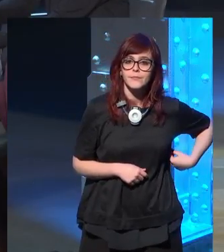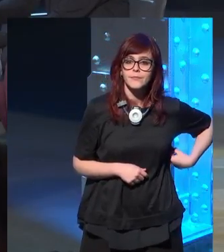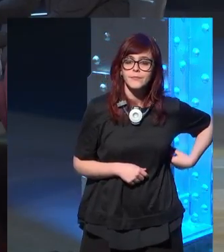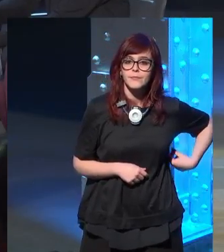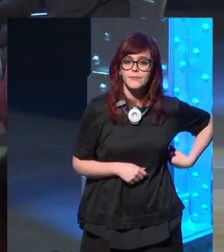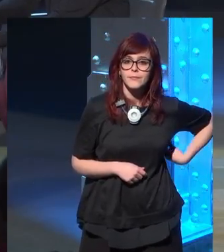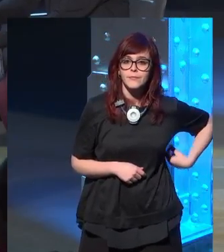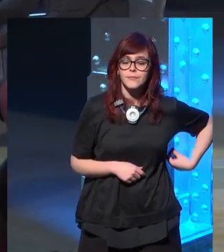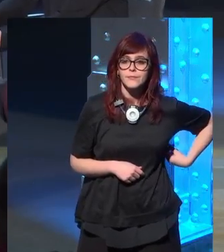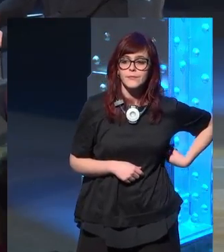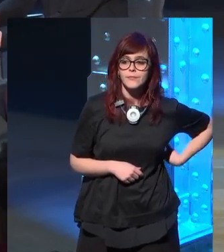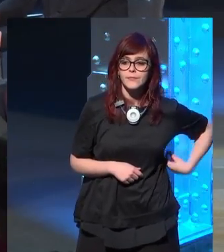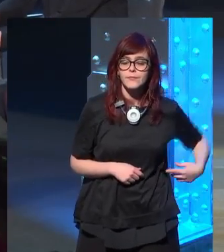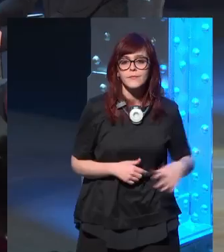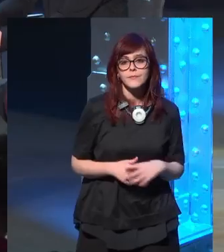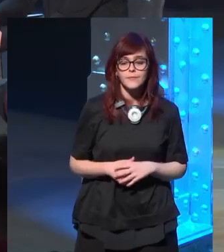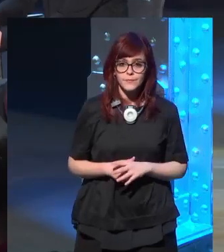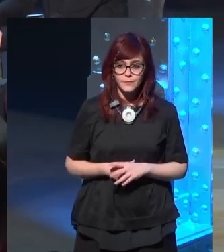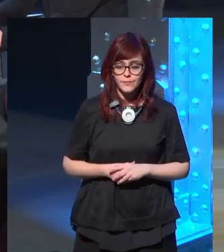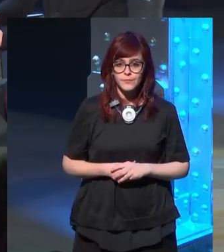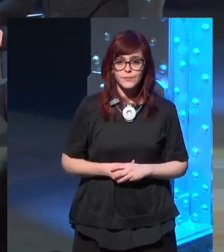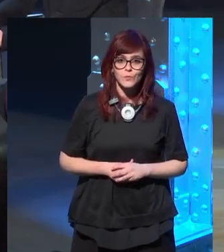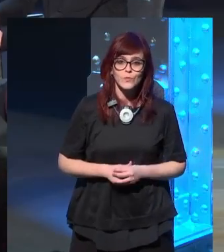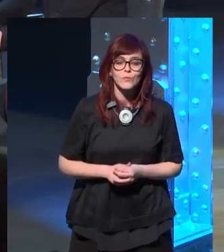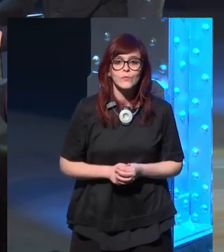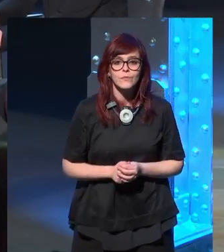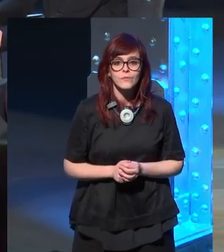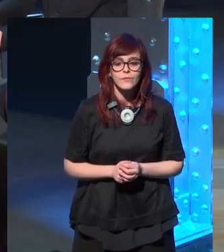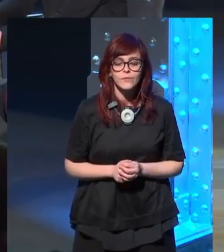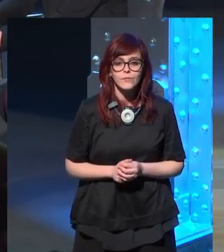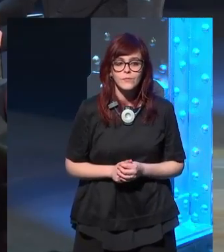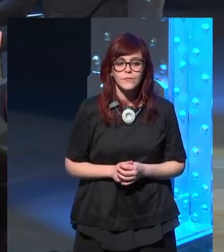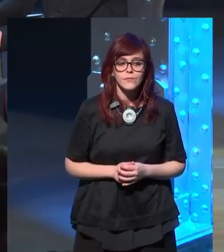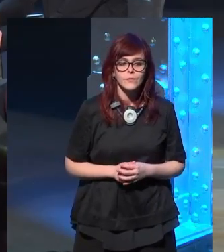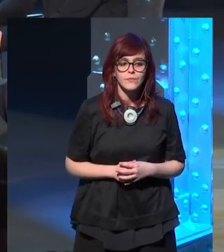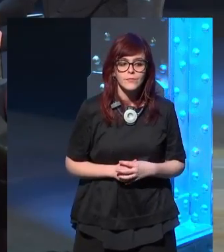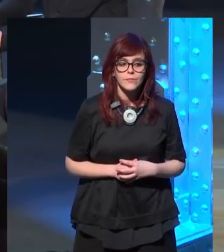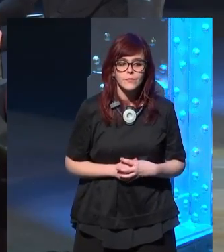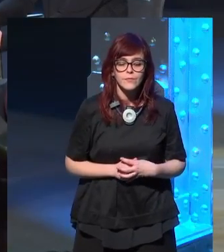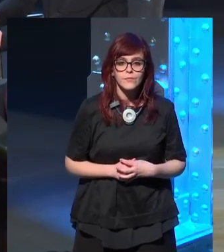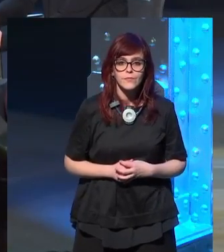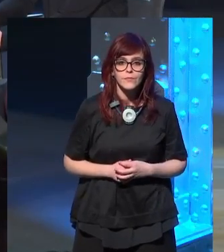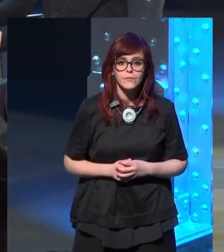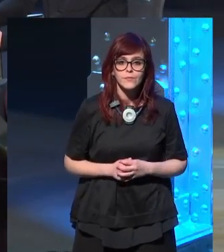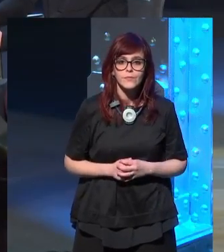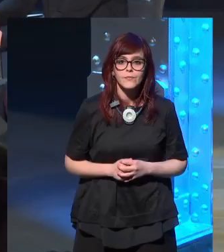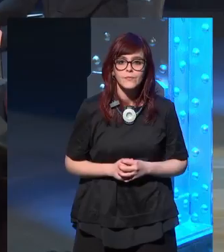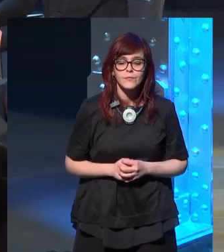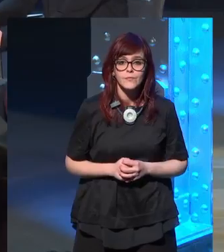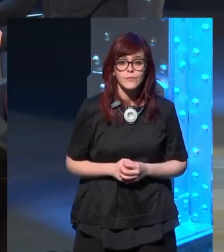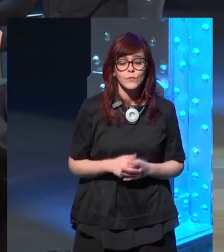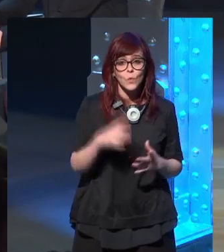countries, people care more about their relative income than their absolute income. And of course,